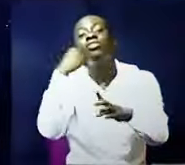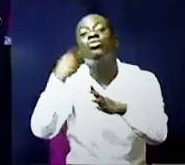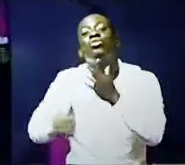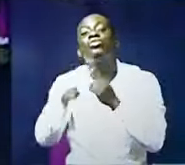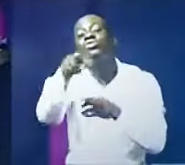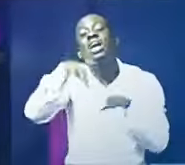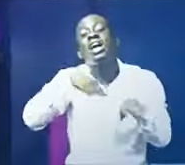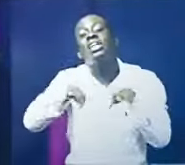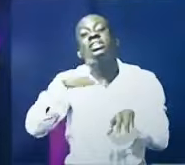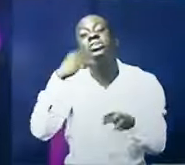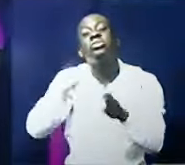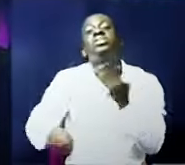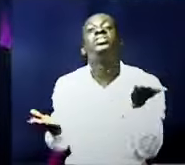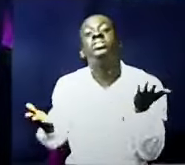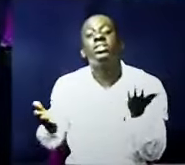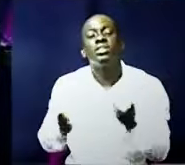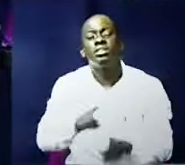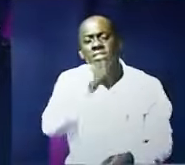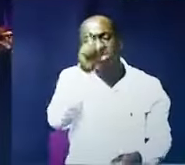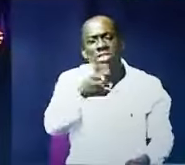See,